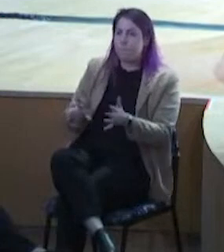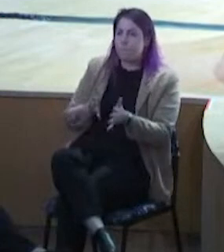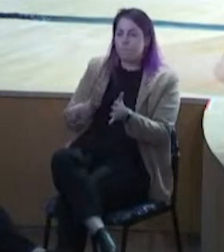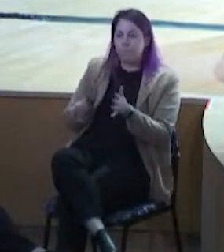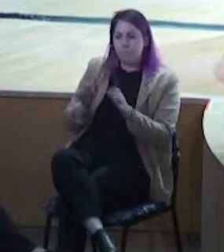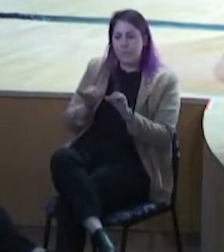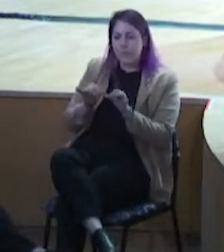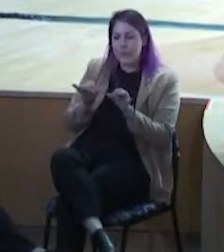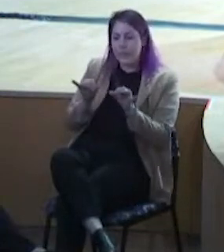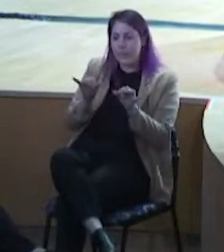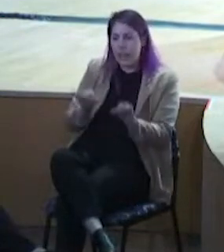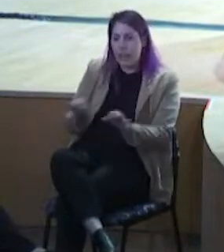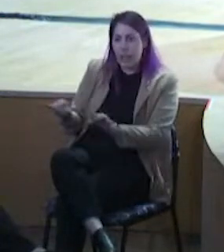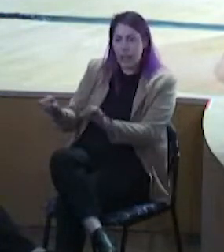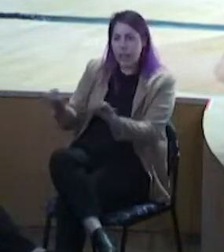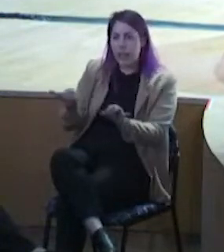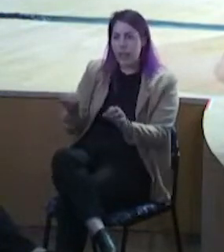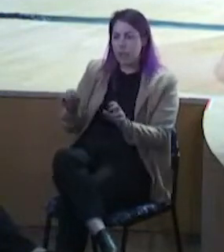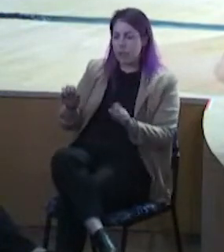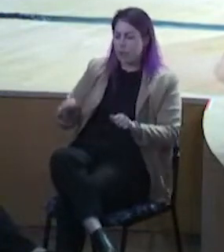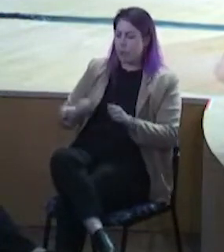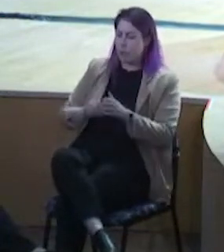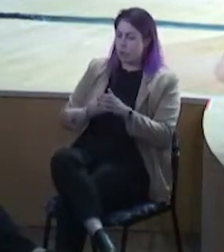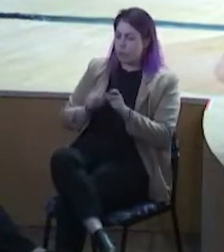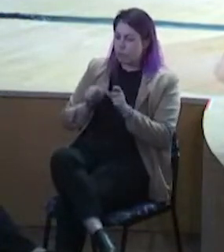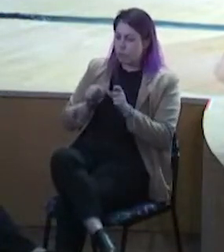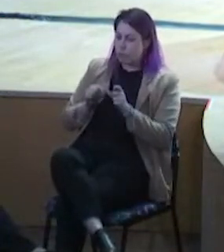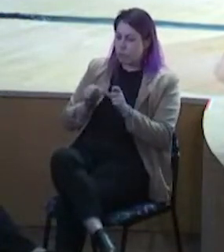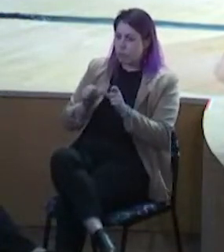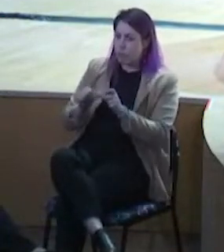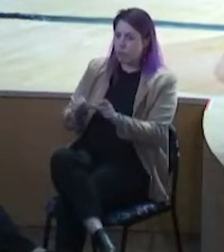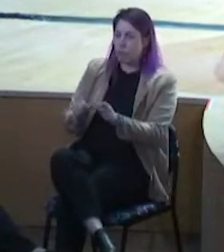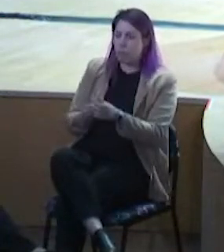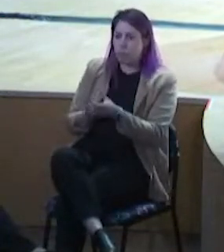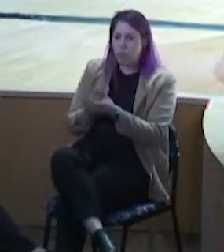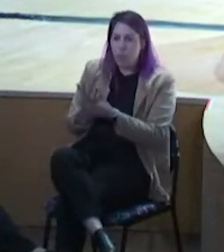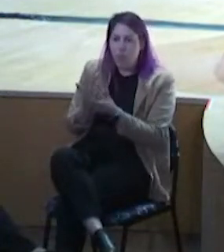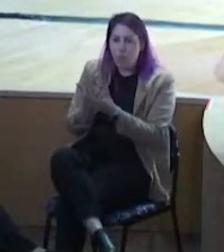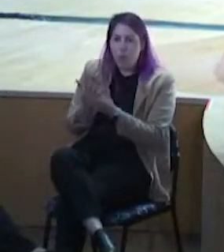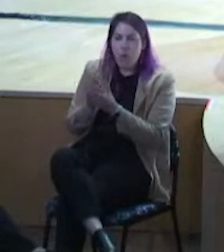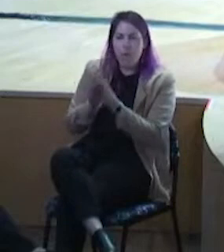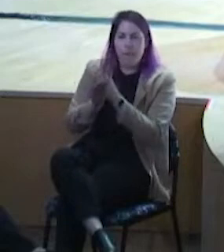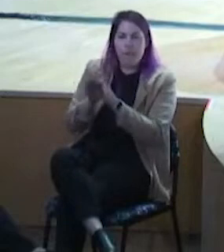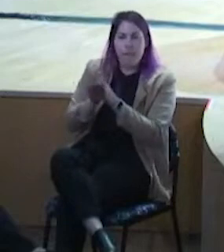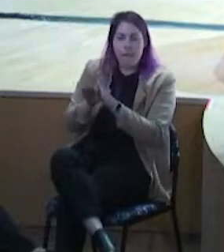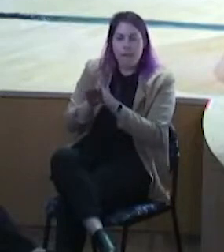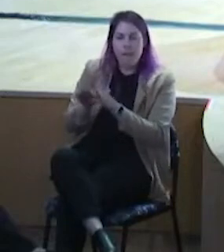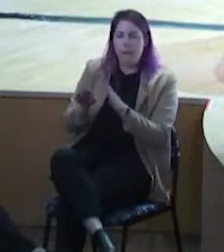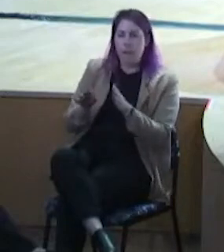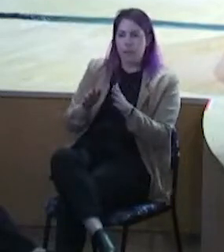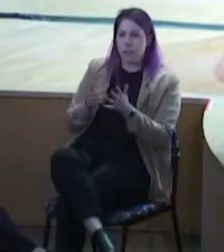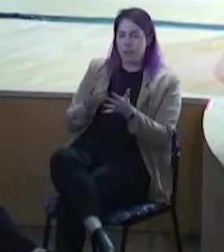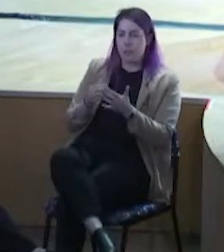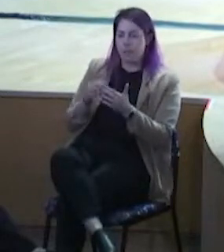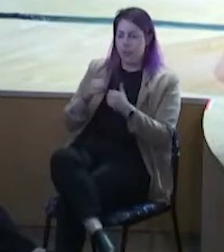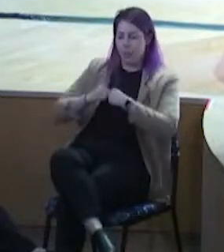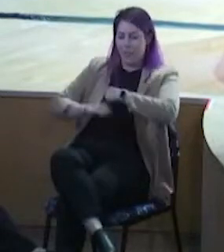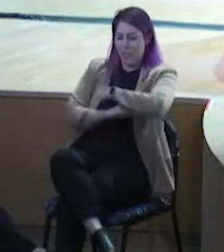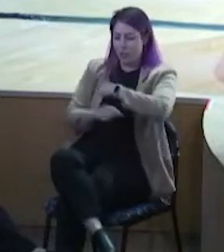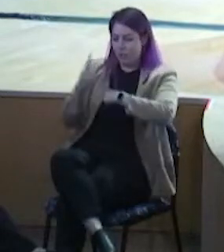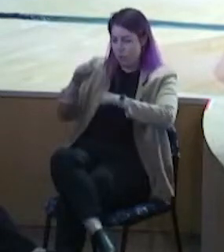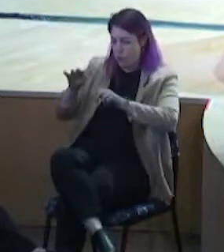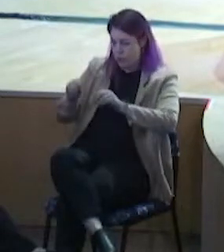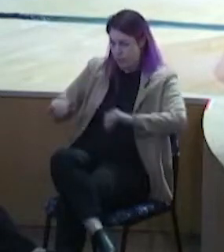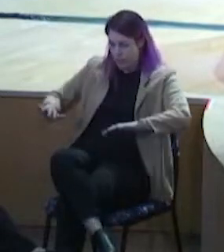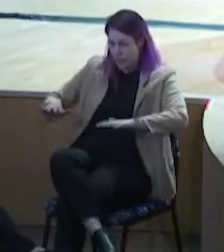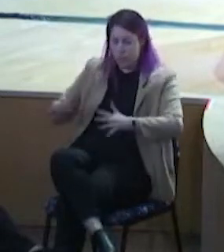to grow and to continue to be stable, yeah, to build that foundation of that ecosystem. But